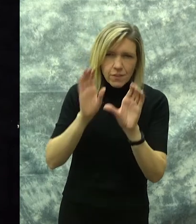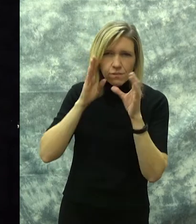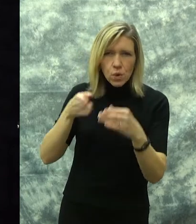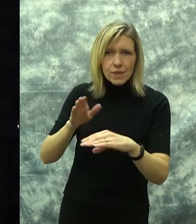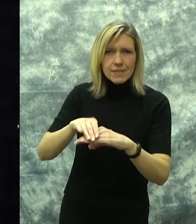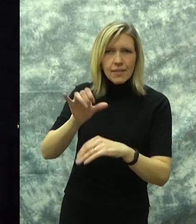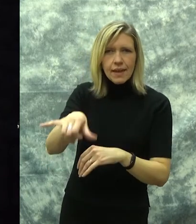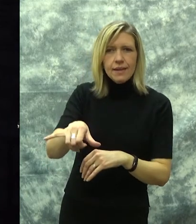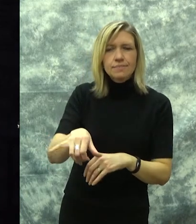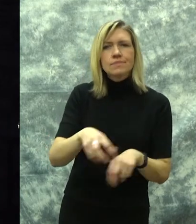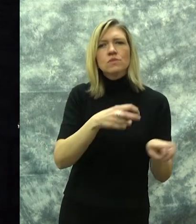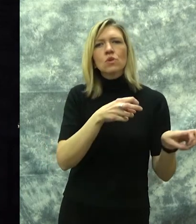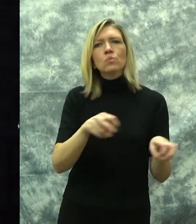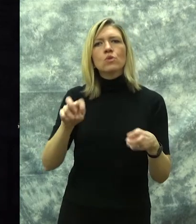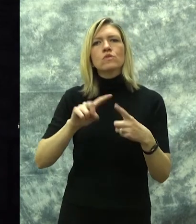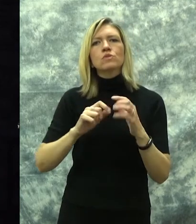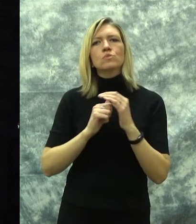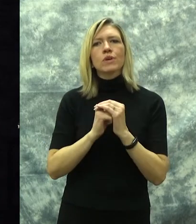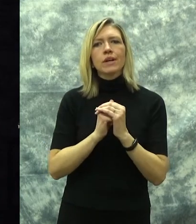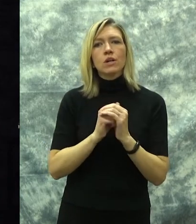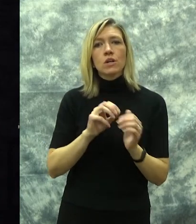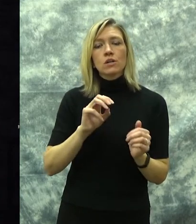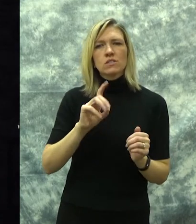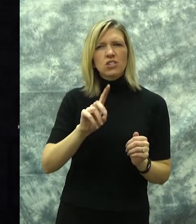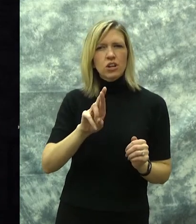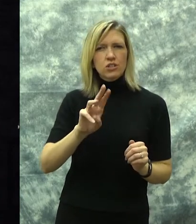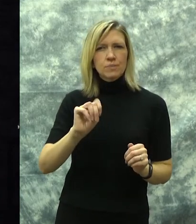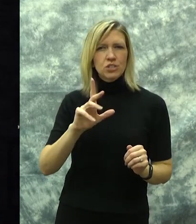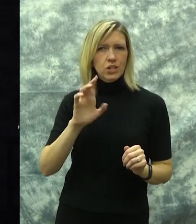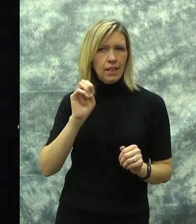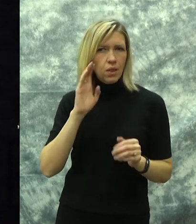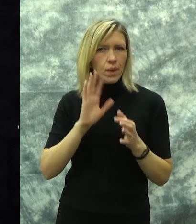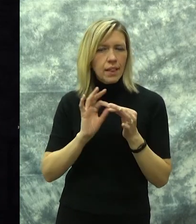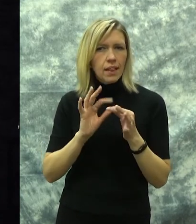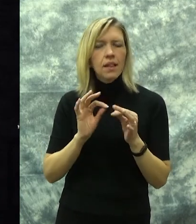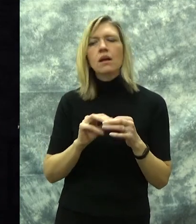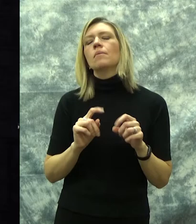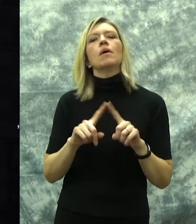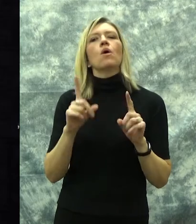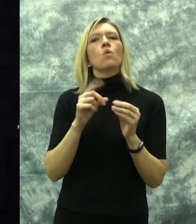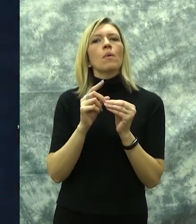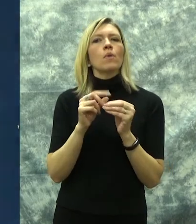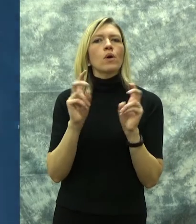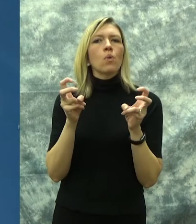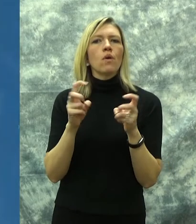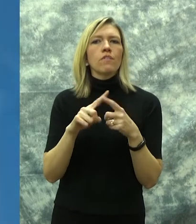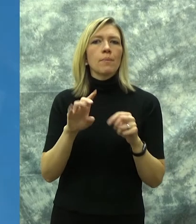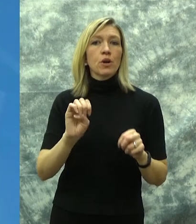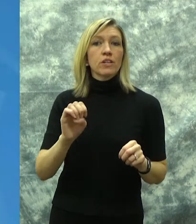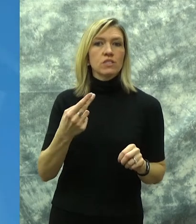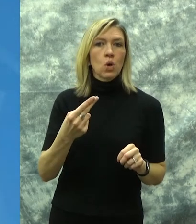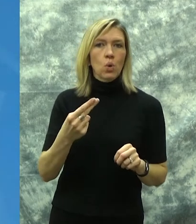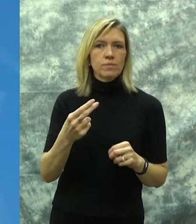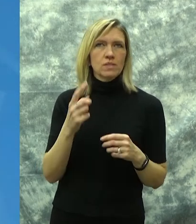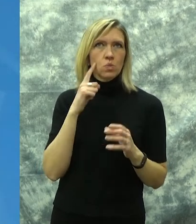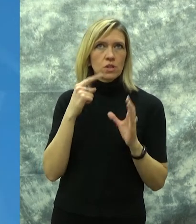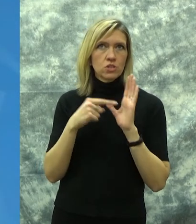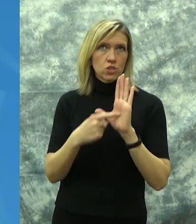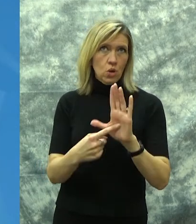prayer, Dr. Michelle's going to do our prayer, but just one more quote from our founder, Ernest Holmes, today, coming up on our screen to share as